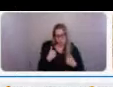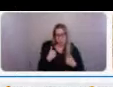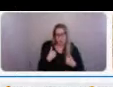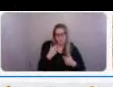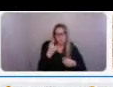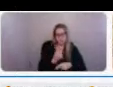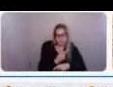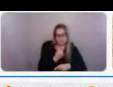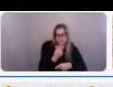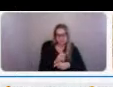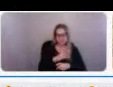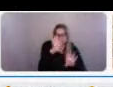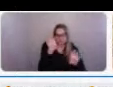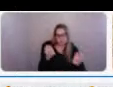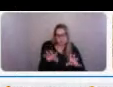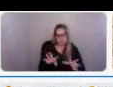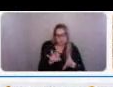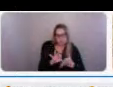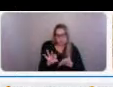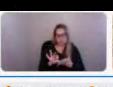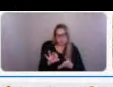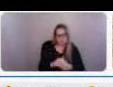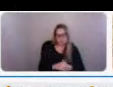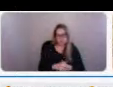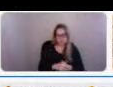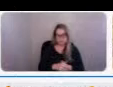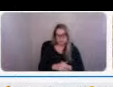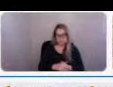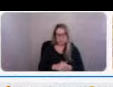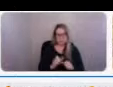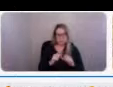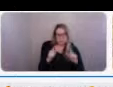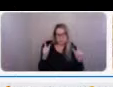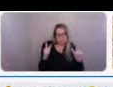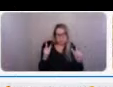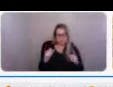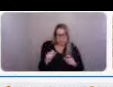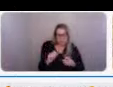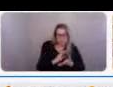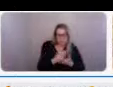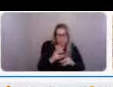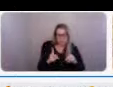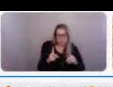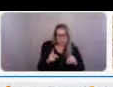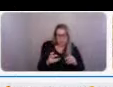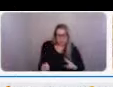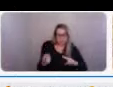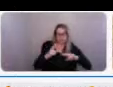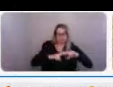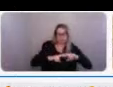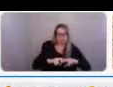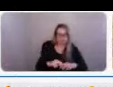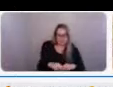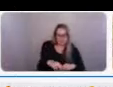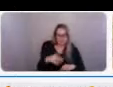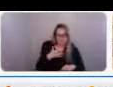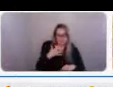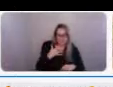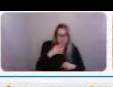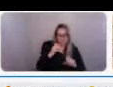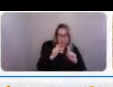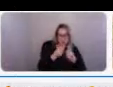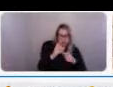census count so we know that there is a big population growth we feel that the districts that we